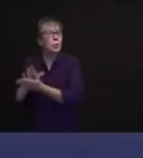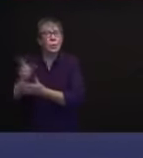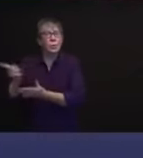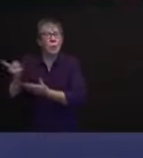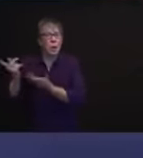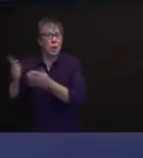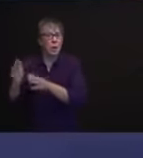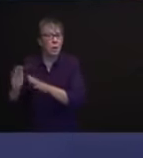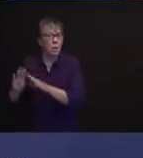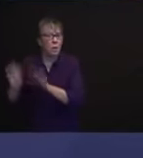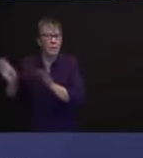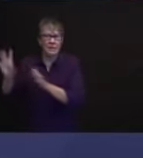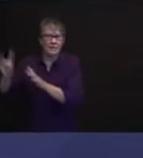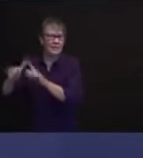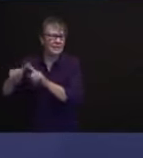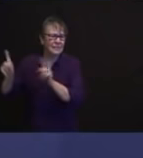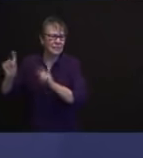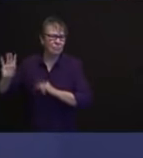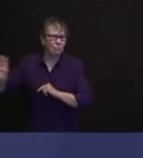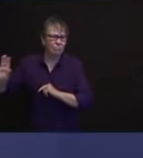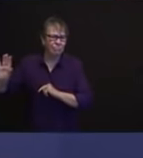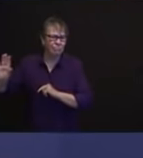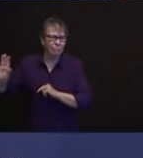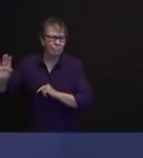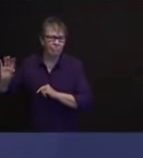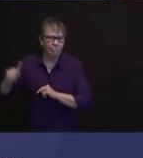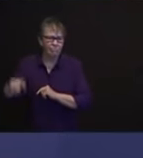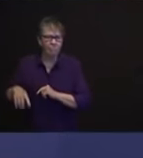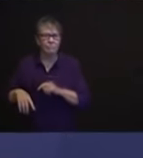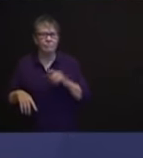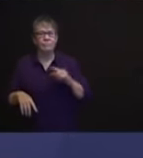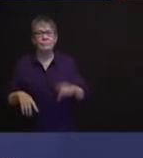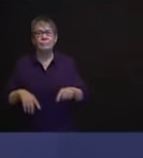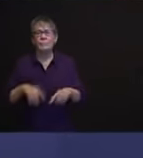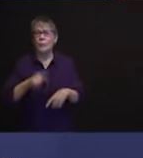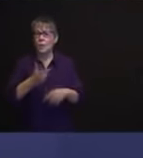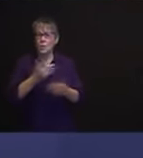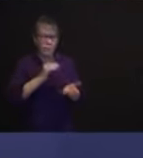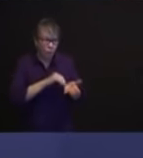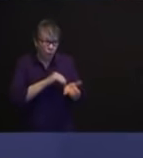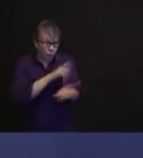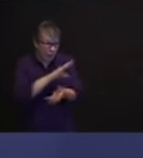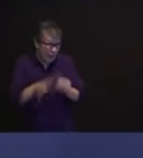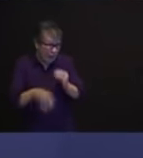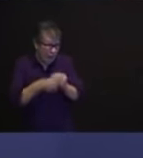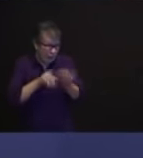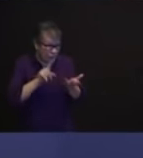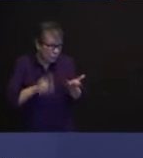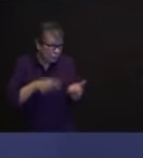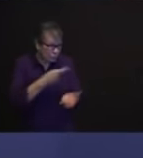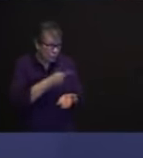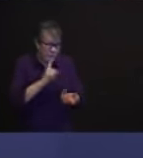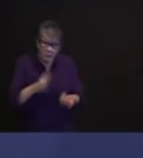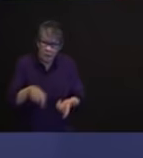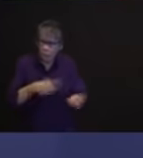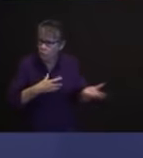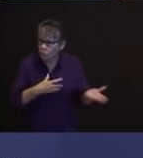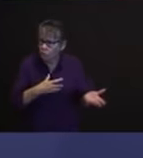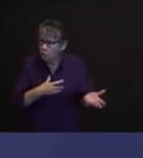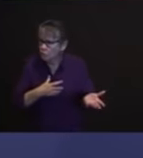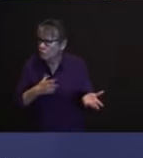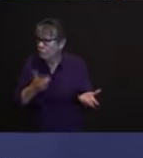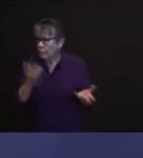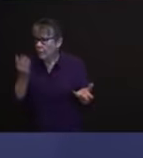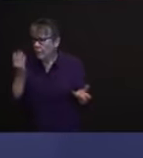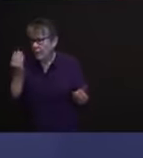Not much. We do have guidance out there that we do publish for that can help school districts together with the local health departments decide what actions